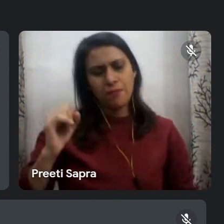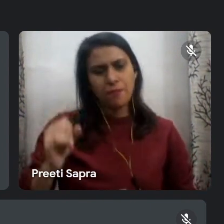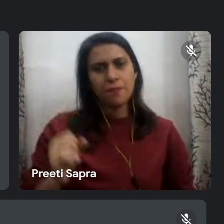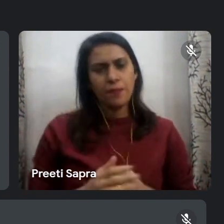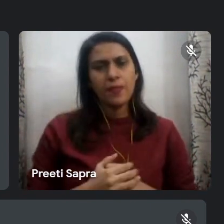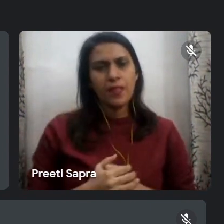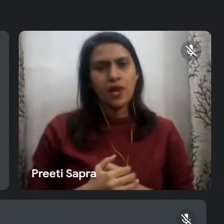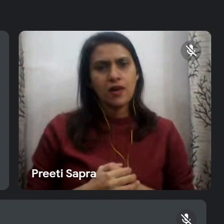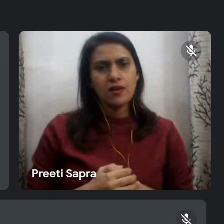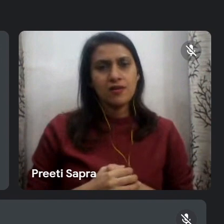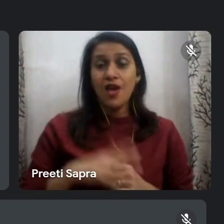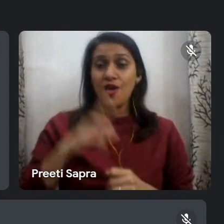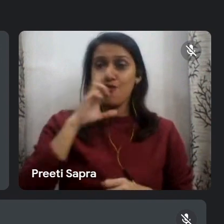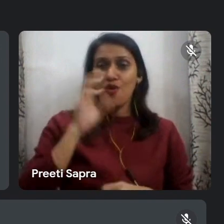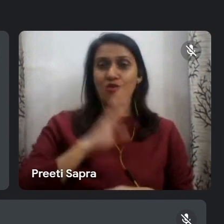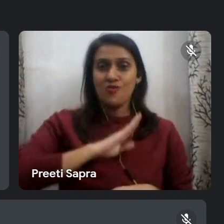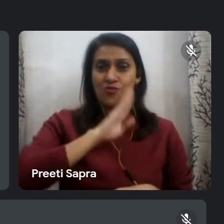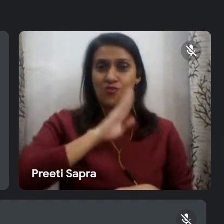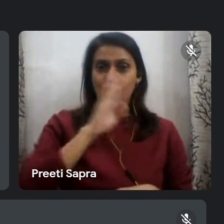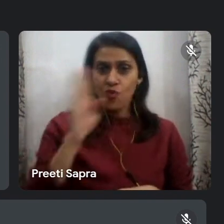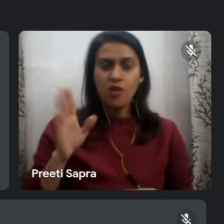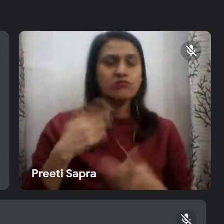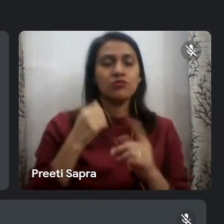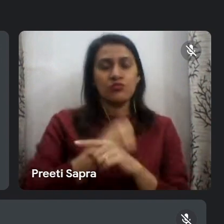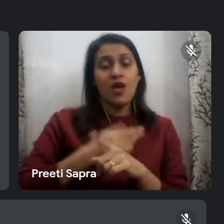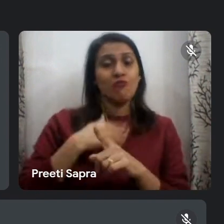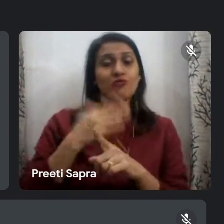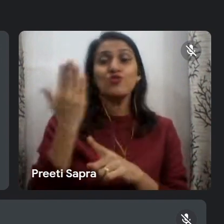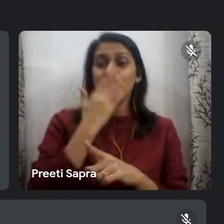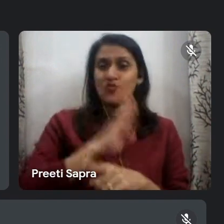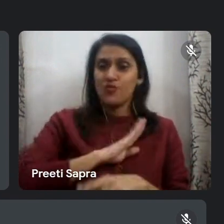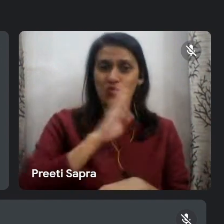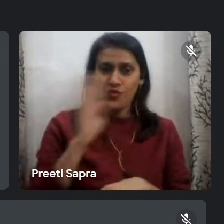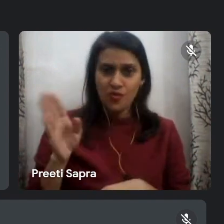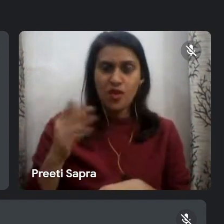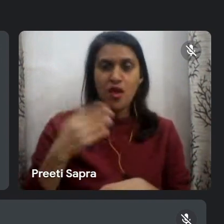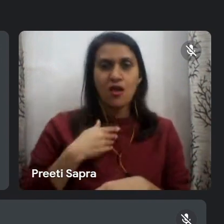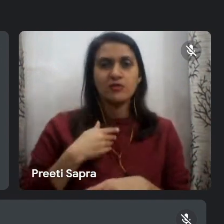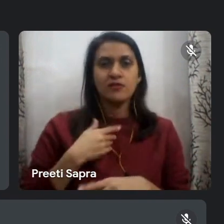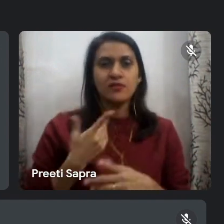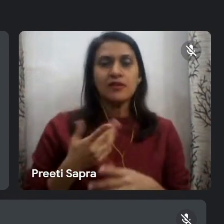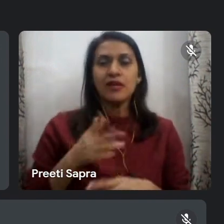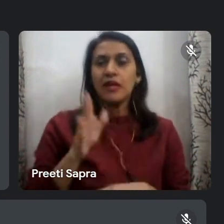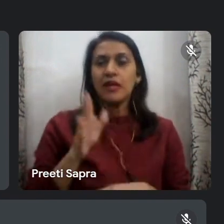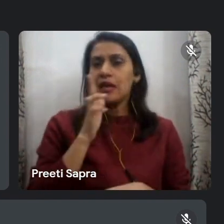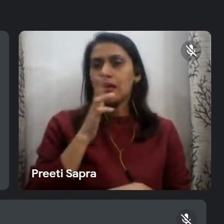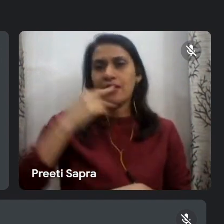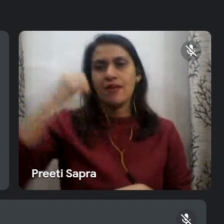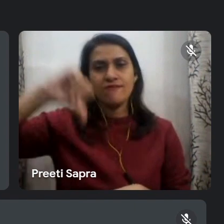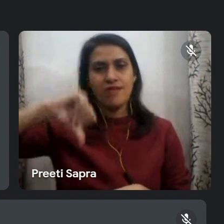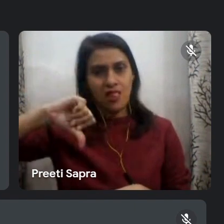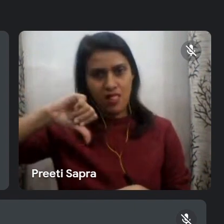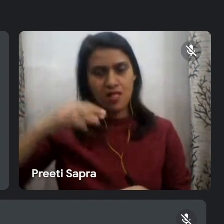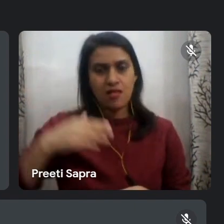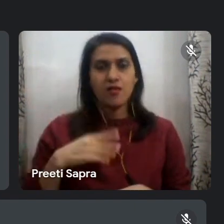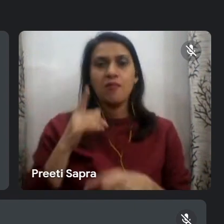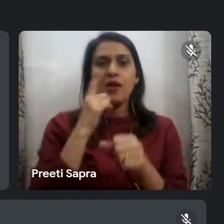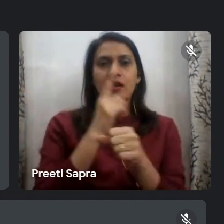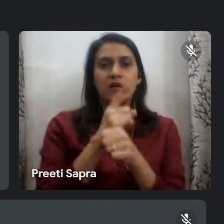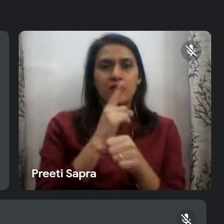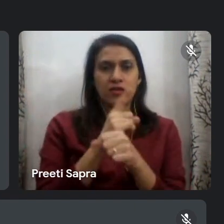I went to college, I mean, when I went to school, I failed my eighth standard, and my teachers were